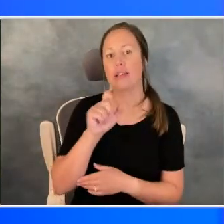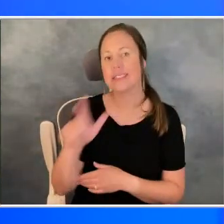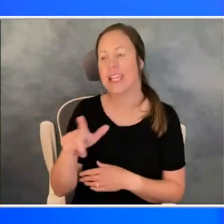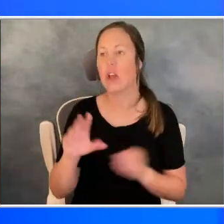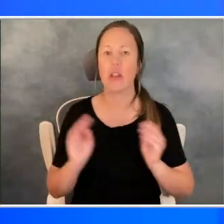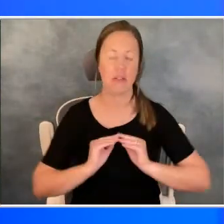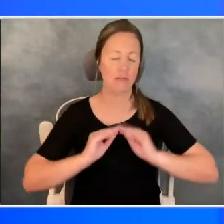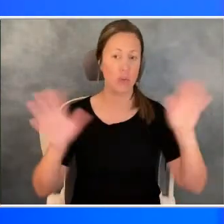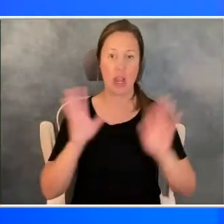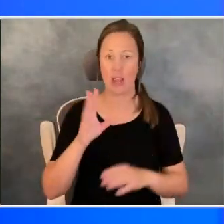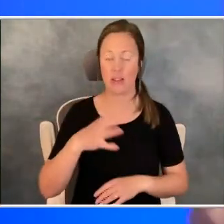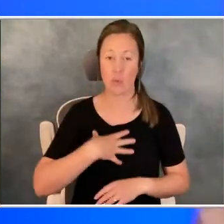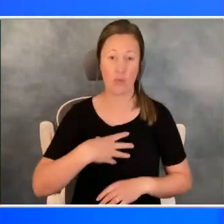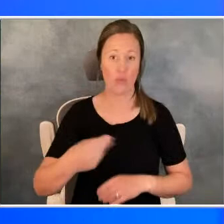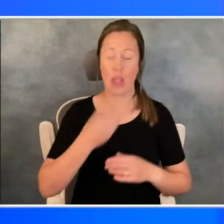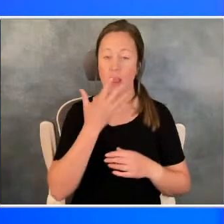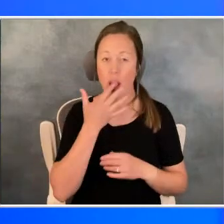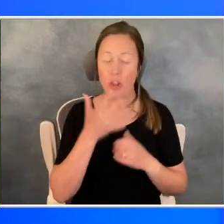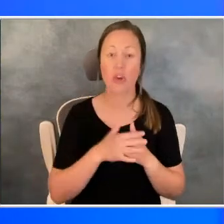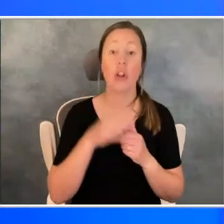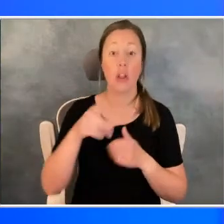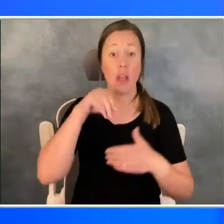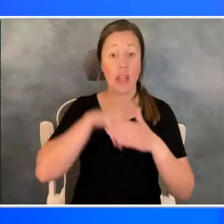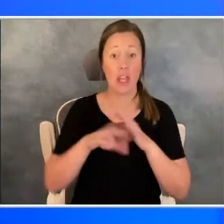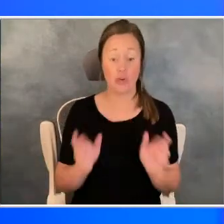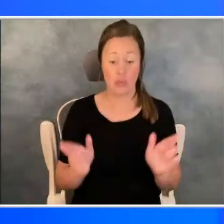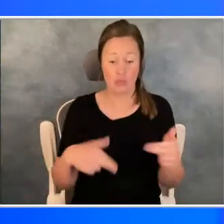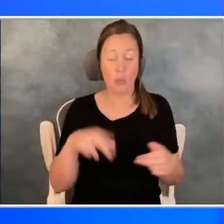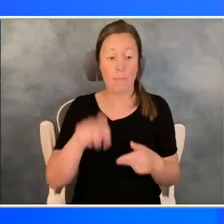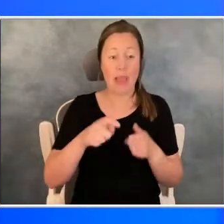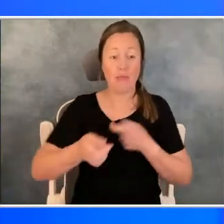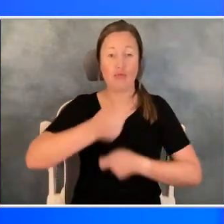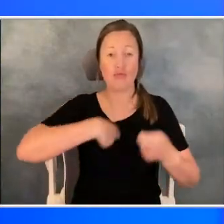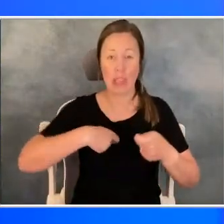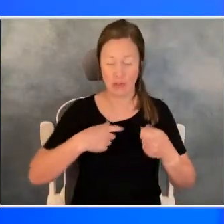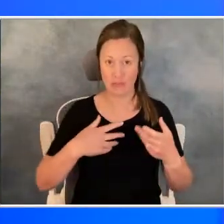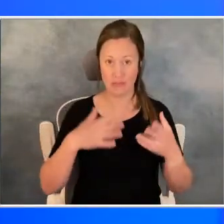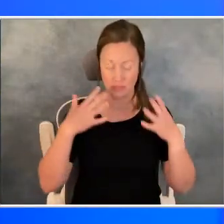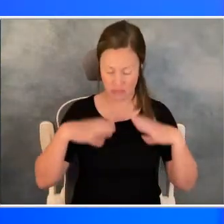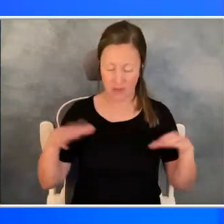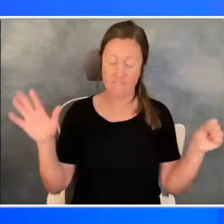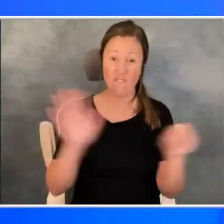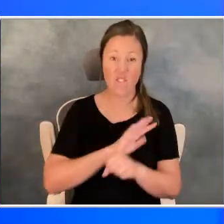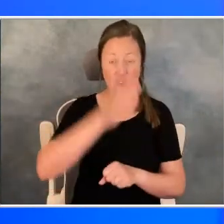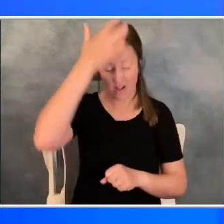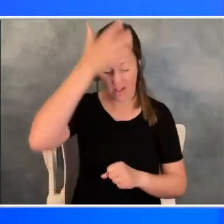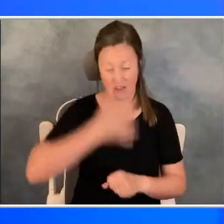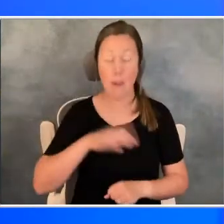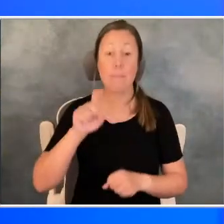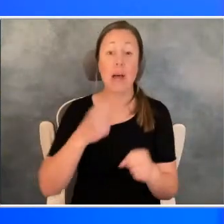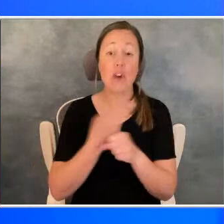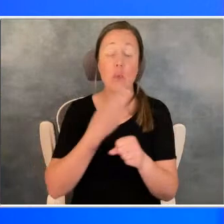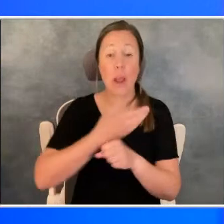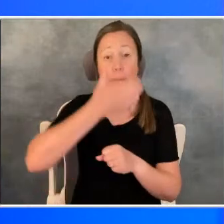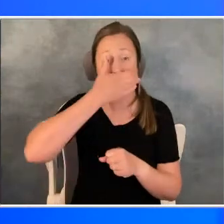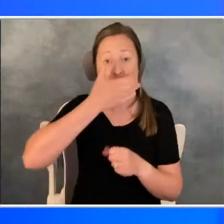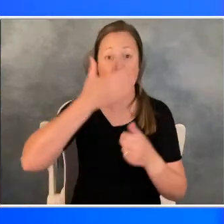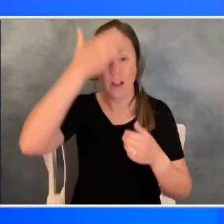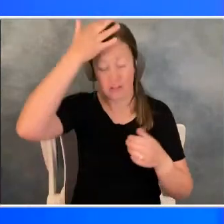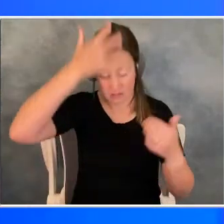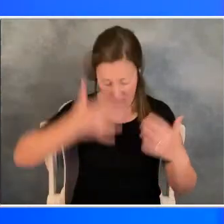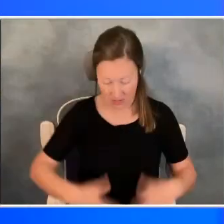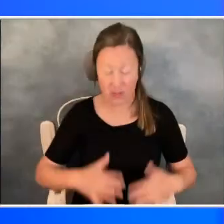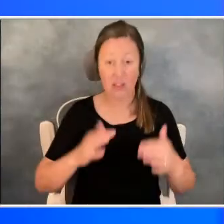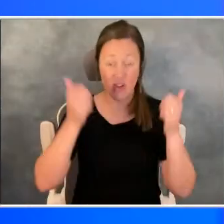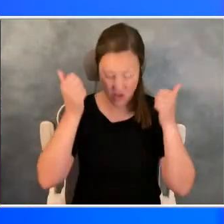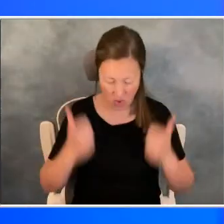You go in through a room, you have to change into a completely covered suit. You have to wear a face mask to even enter the actual production facility.